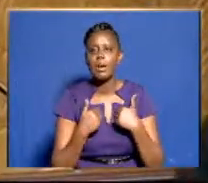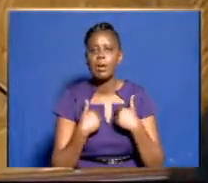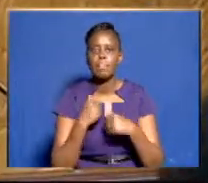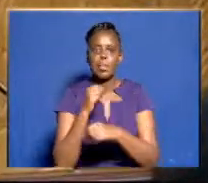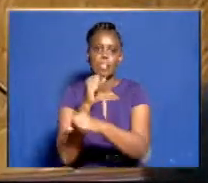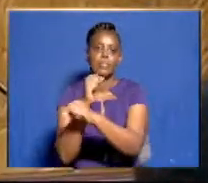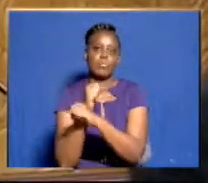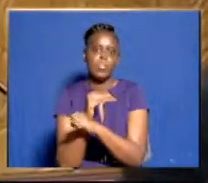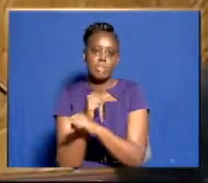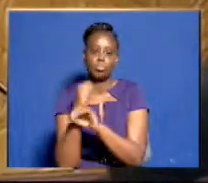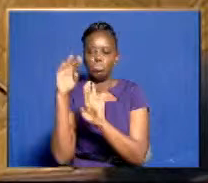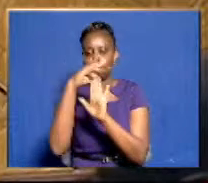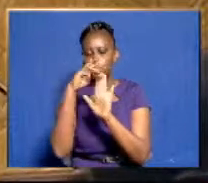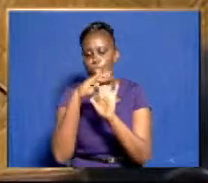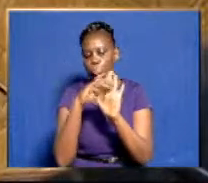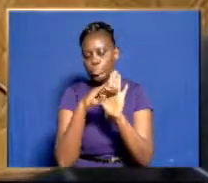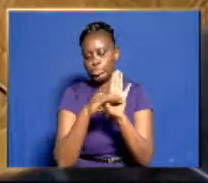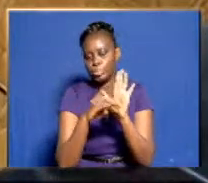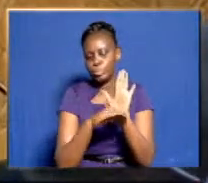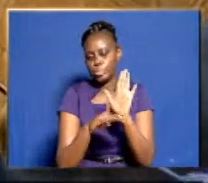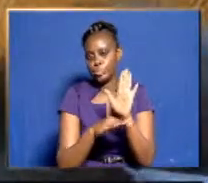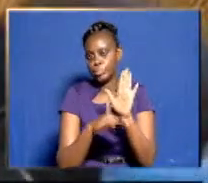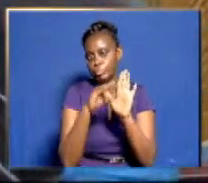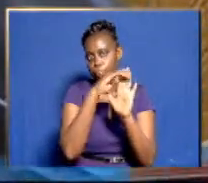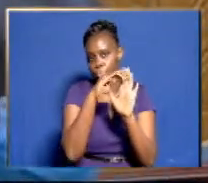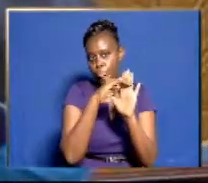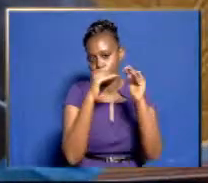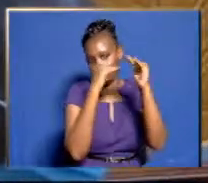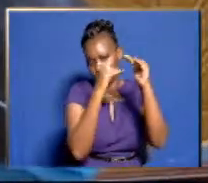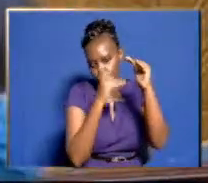defense, in that order.